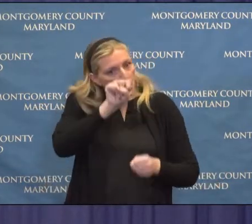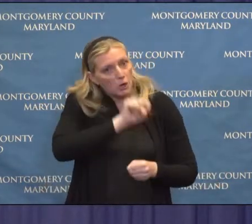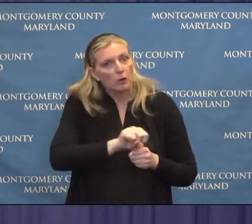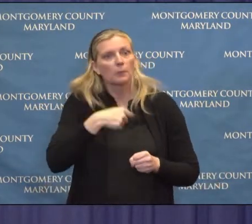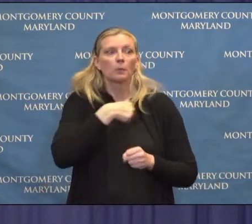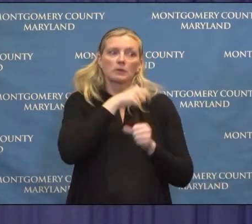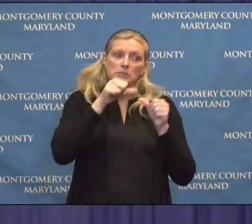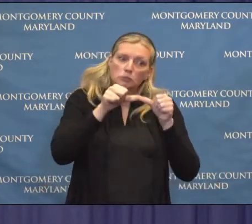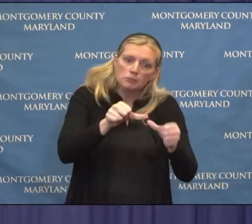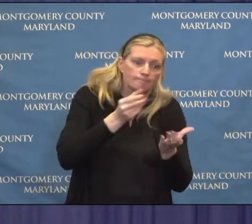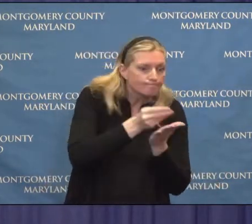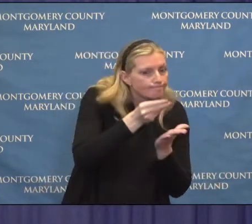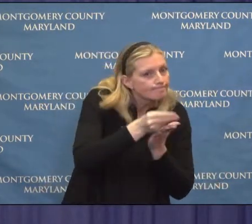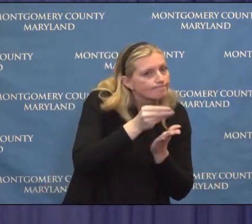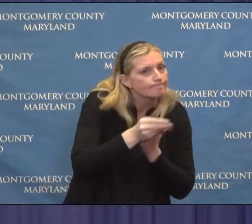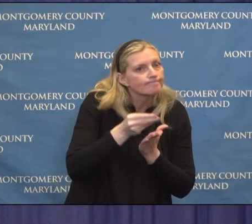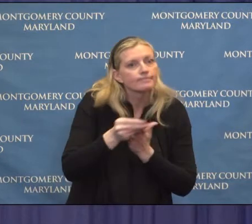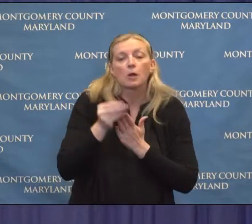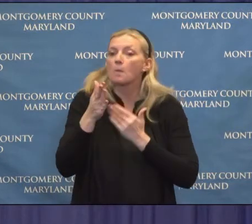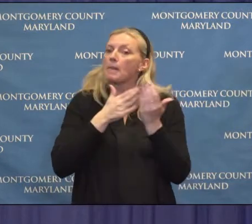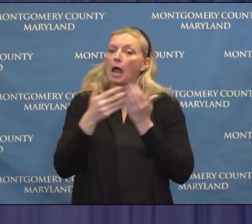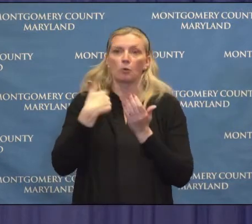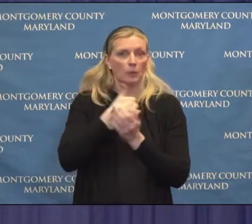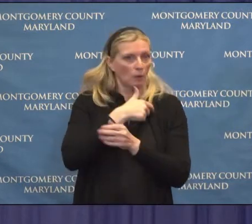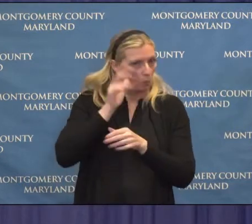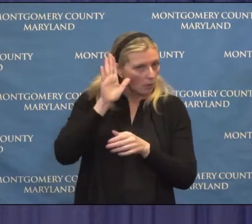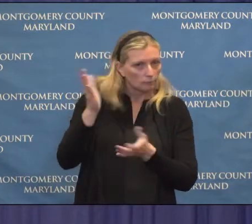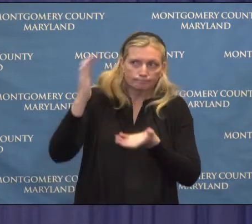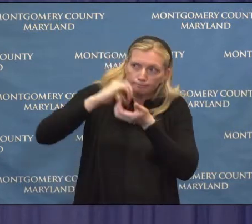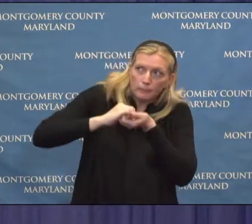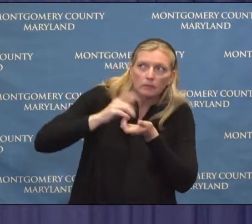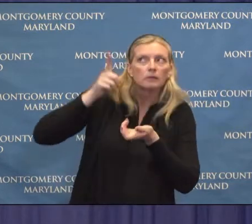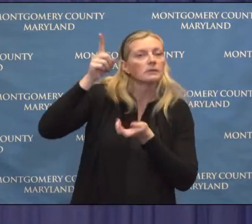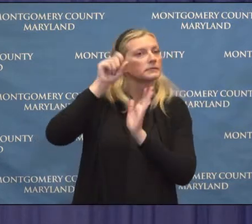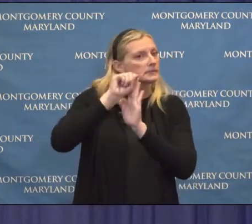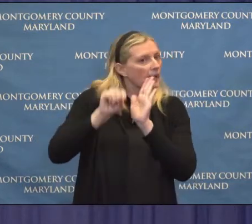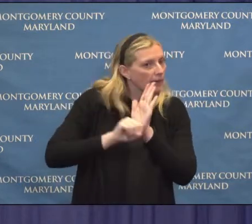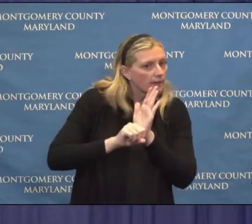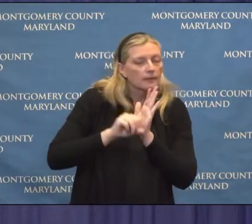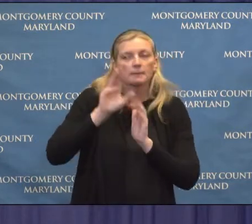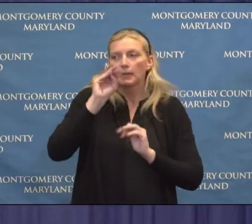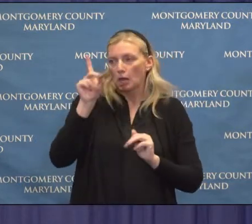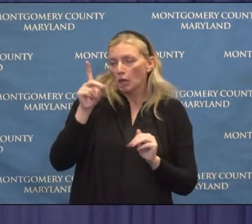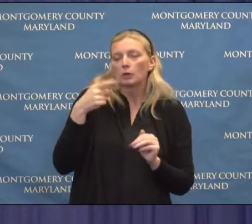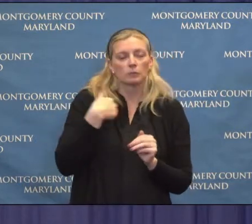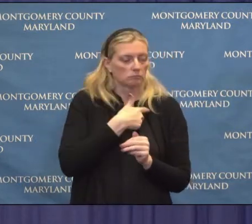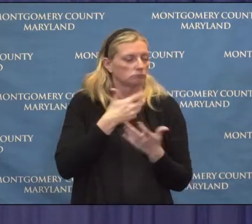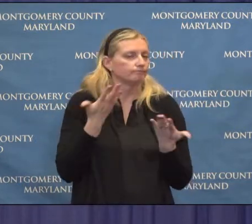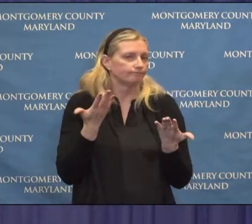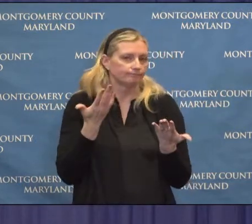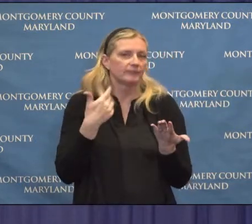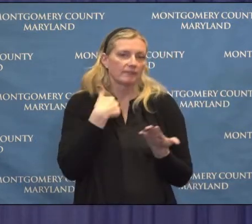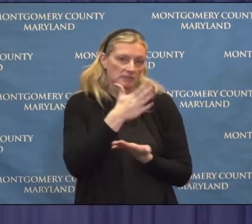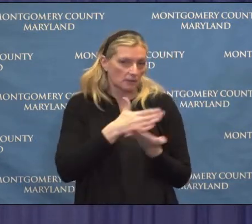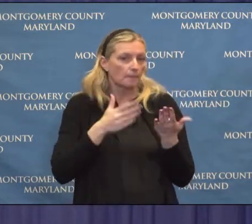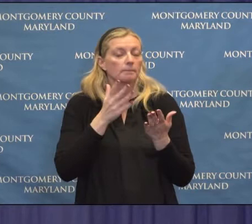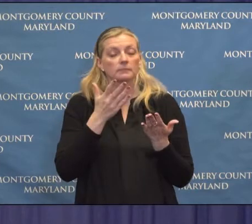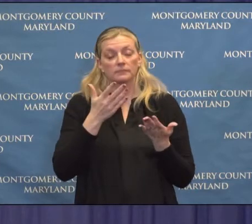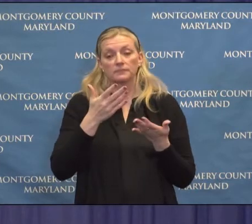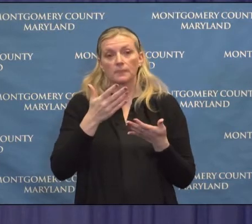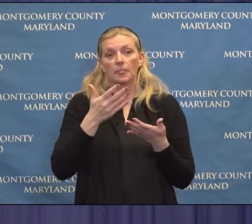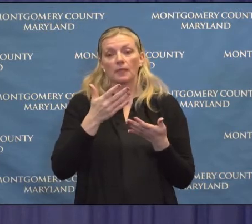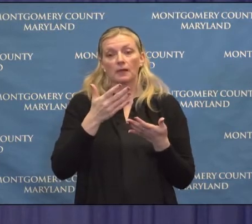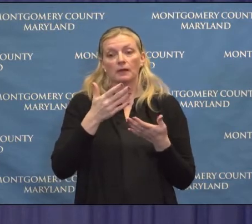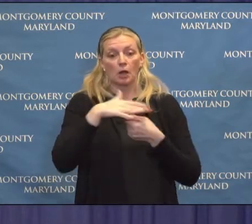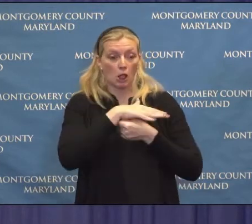buy, even as we get cooperation from the state and even with our own successes here. There are some local people who are doing